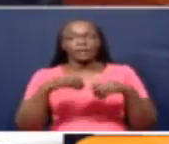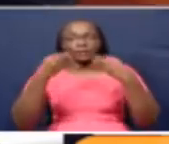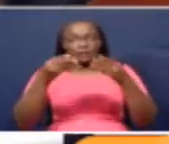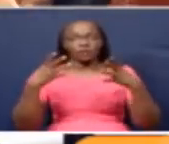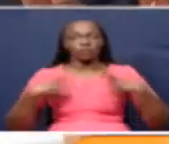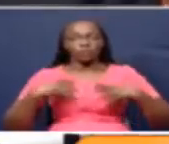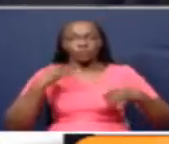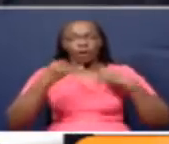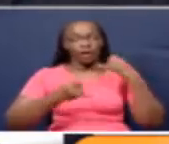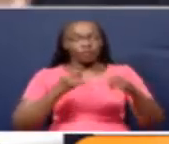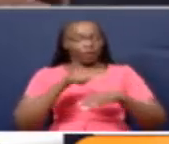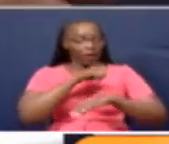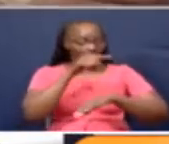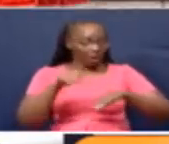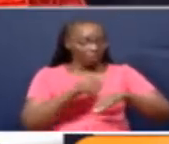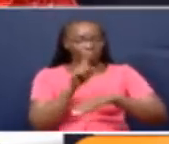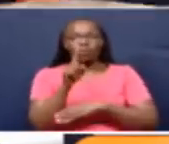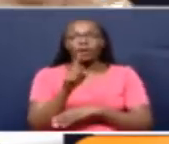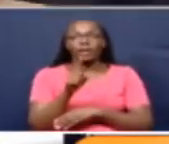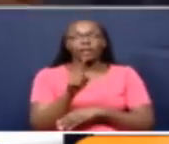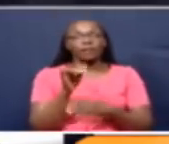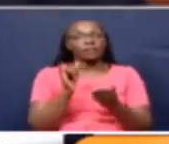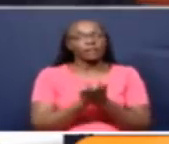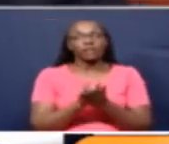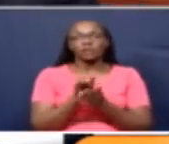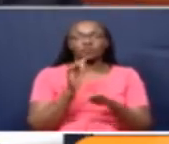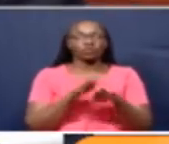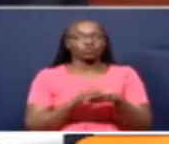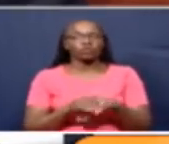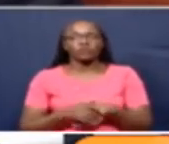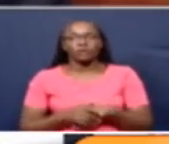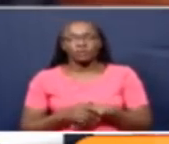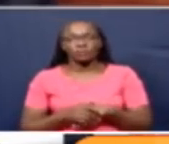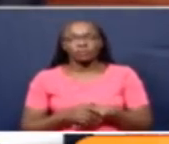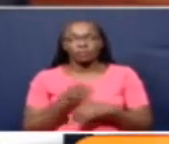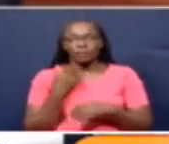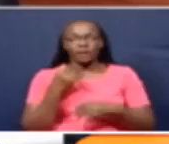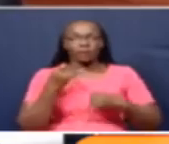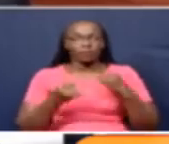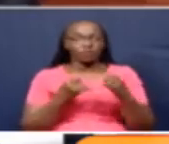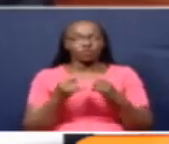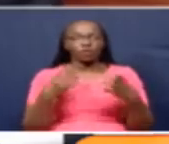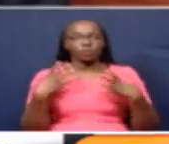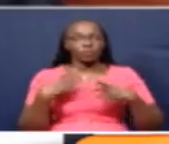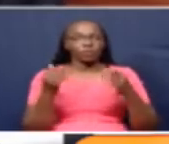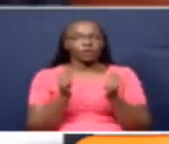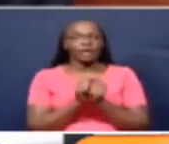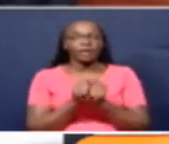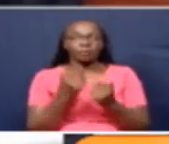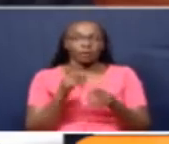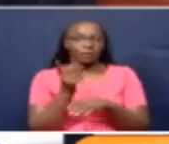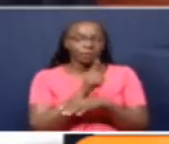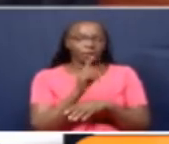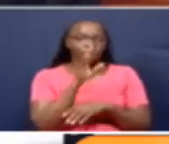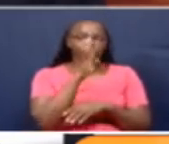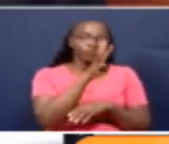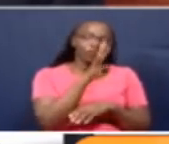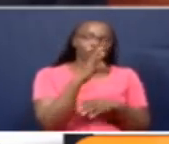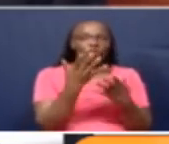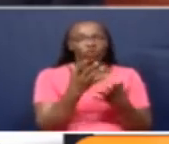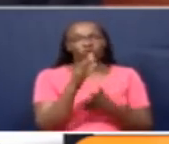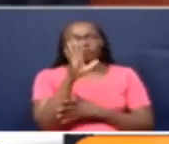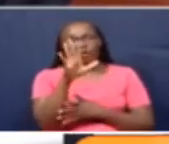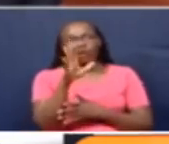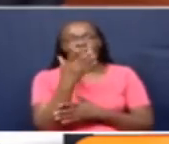for 1 hour. Correct. You better be good. You better be good. You're going to entertain people for 45 minutes. You better know what you're